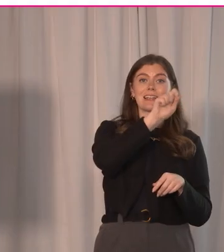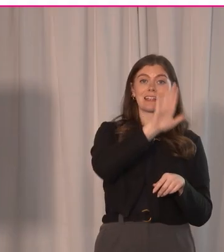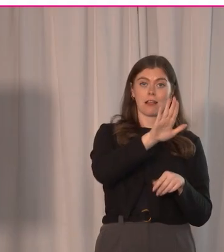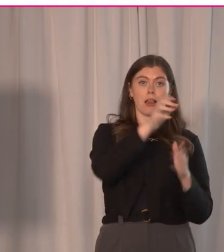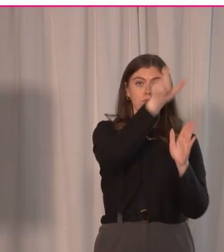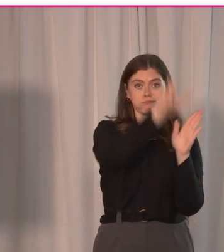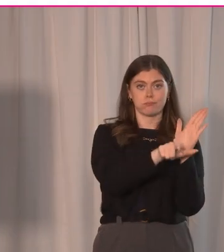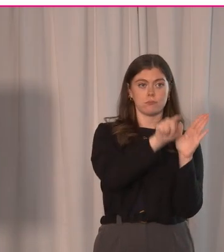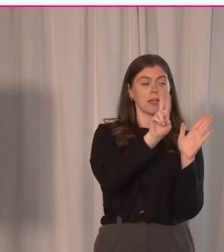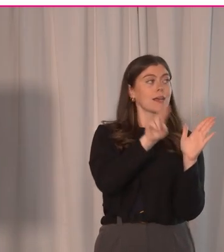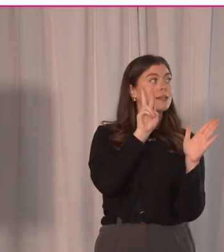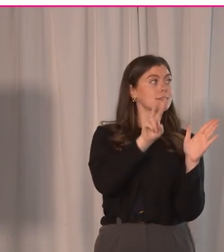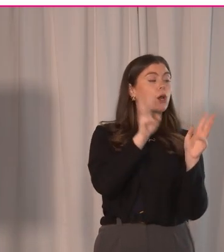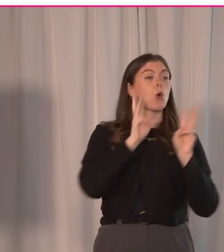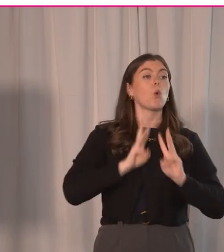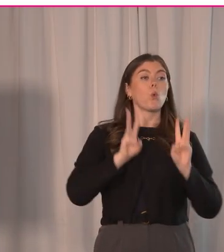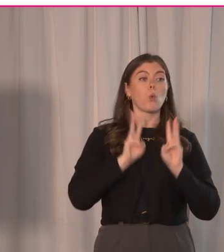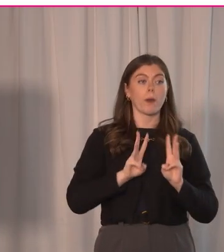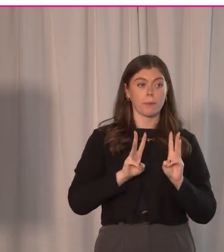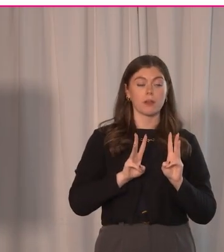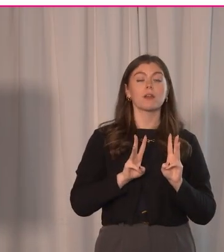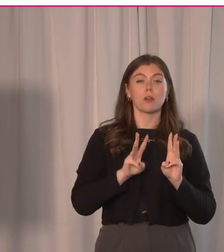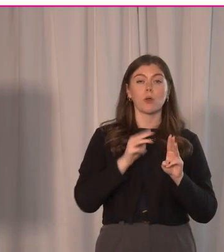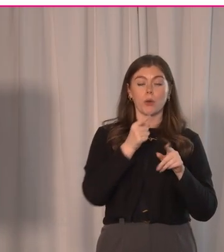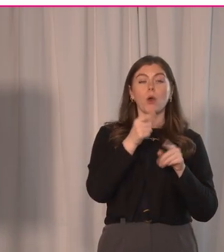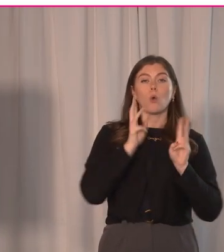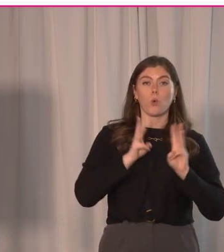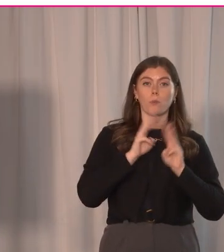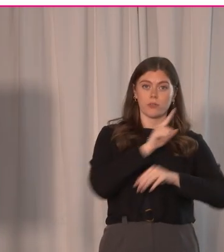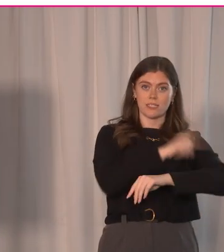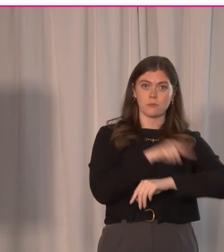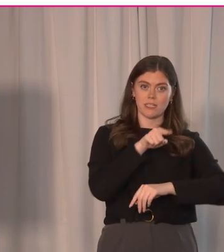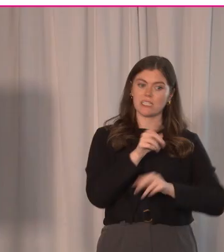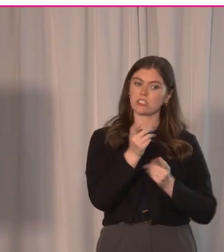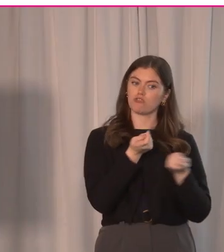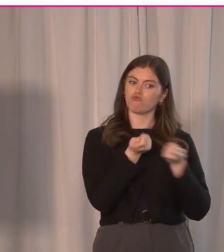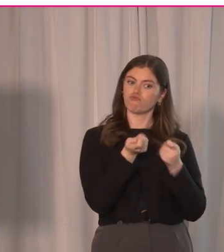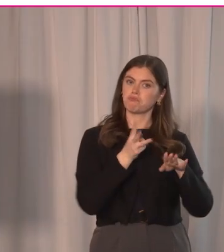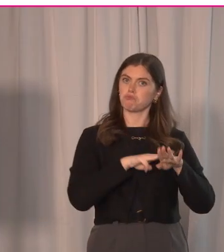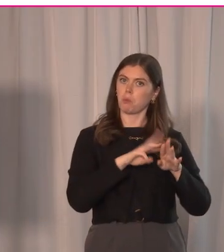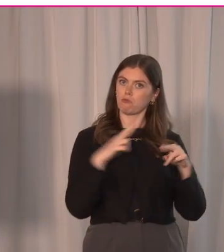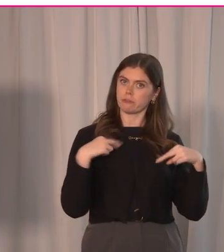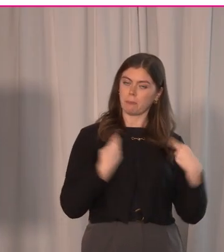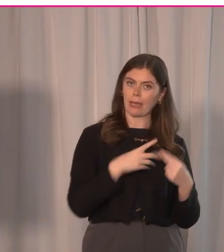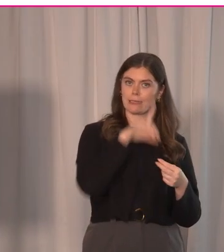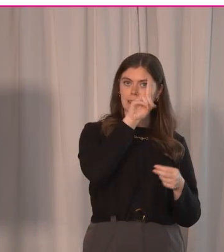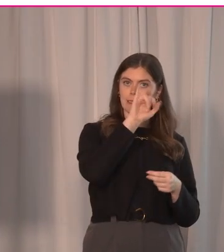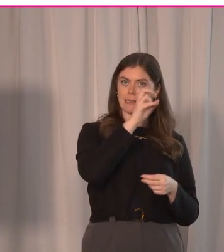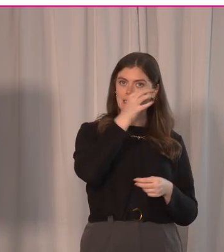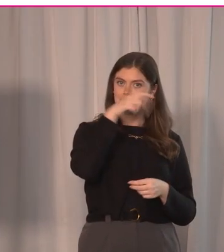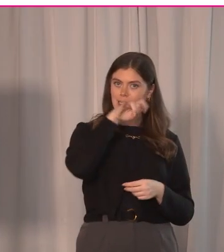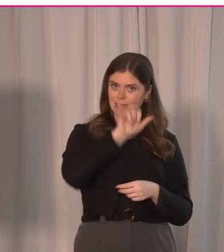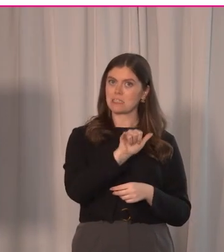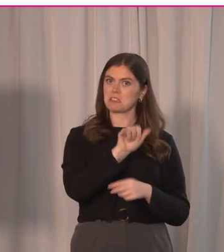with disabilities felt less likely to have been treated with respect and dignity in the antenatal setting, but they